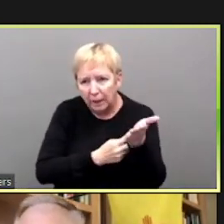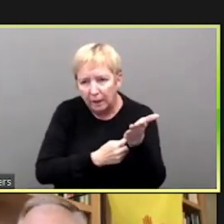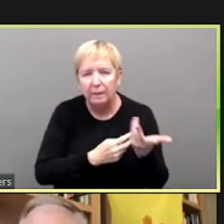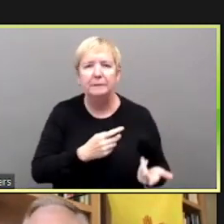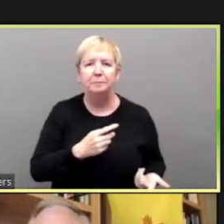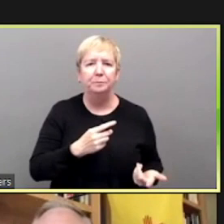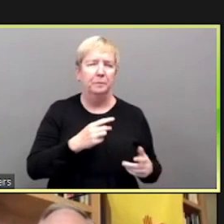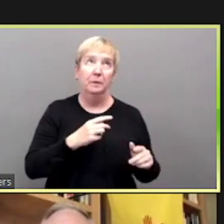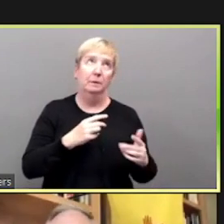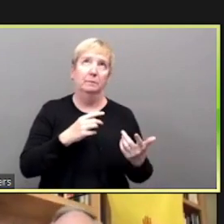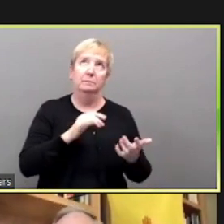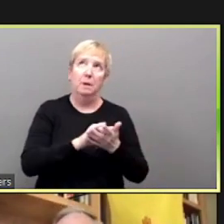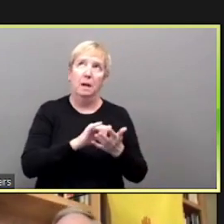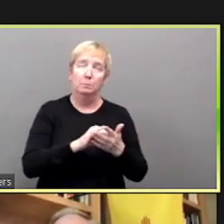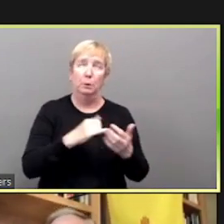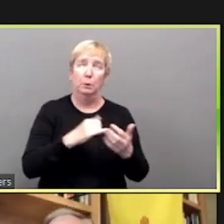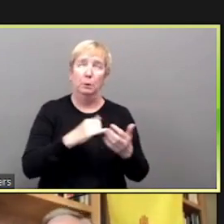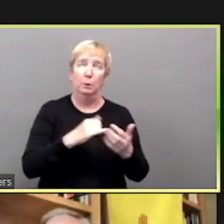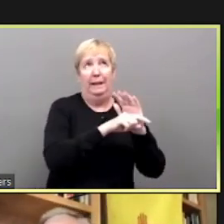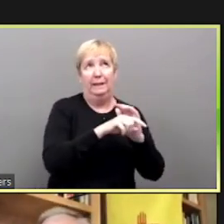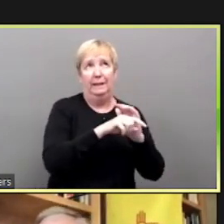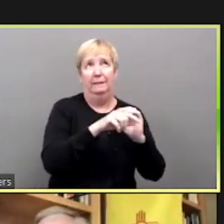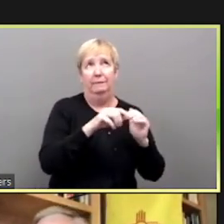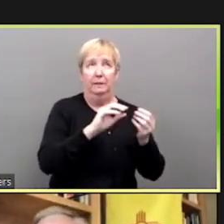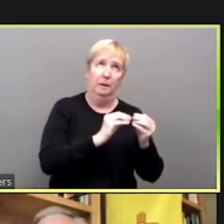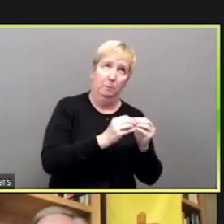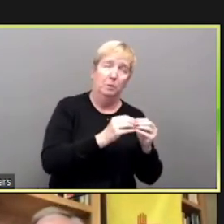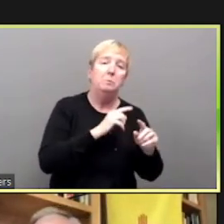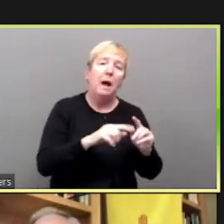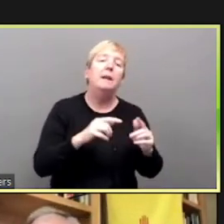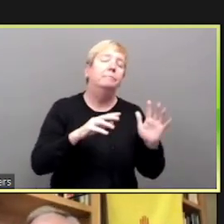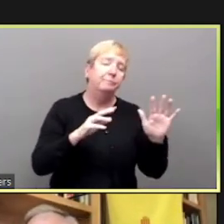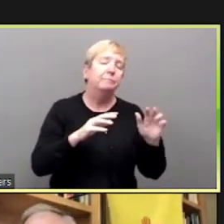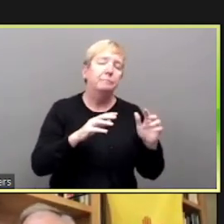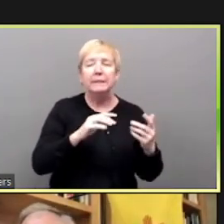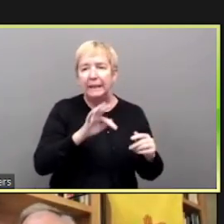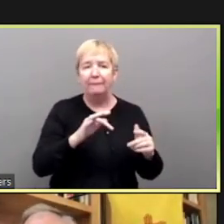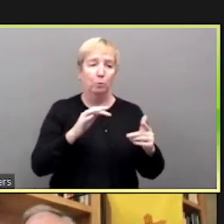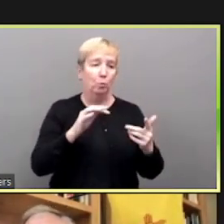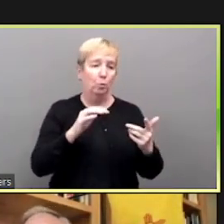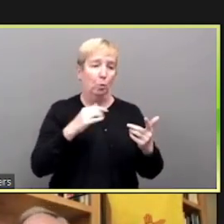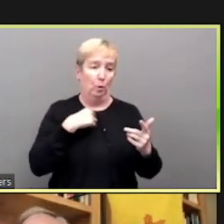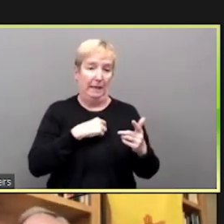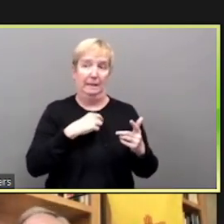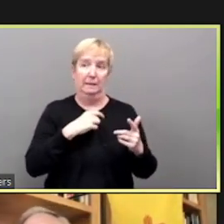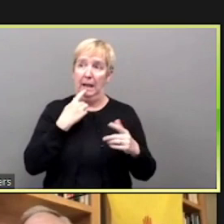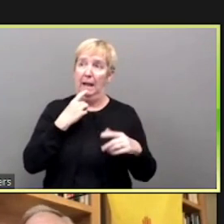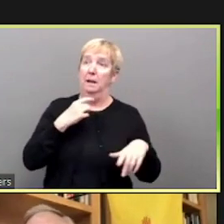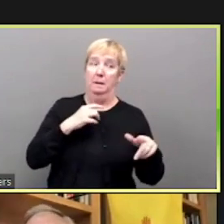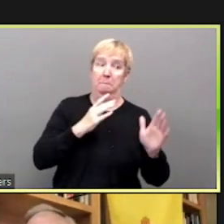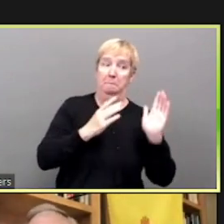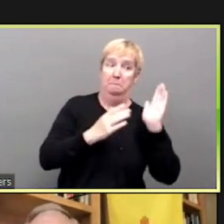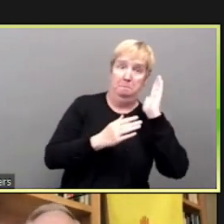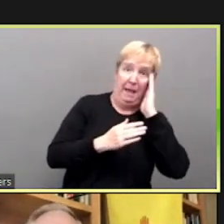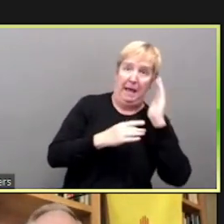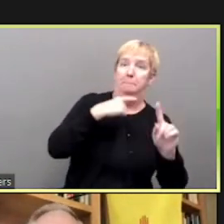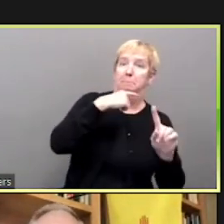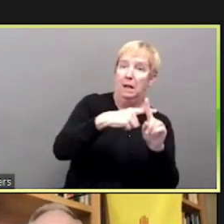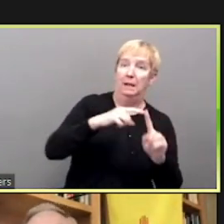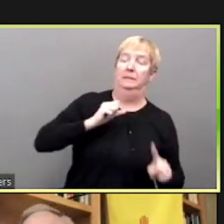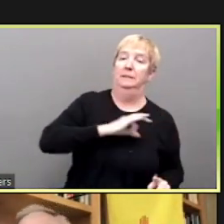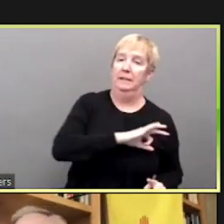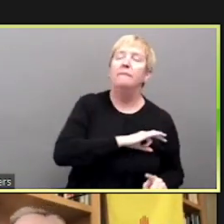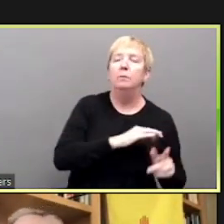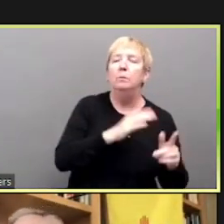negative numbers. What that would mean would be that we would transfer more people out of state than we were already doing. And on